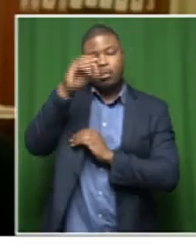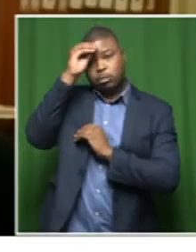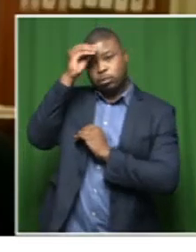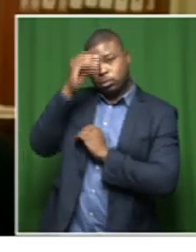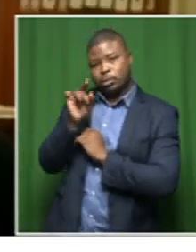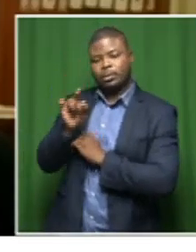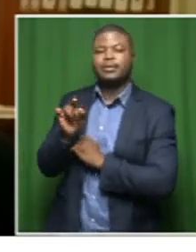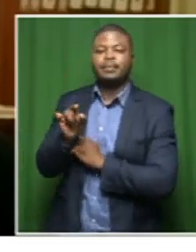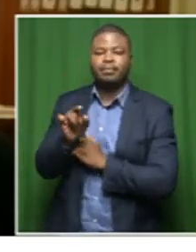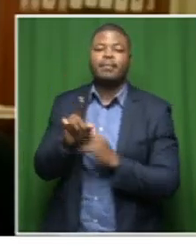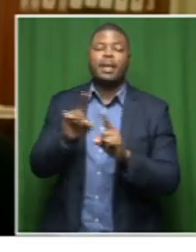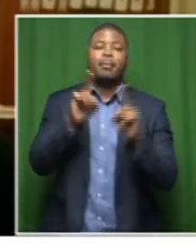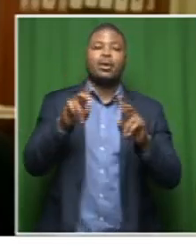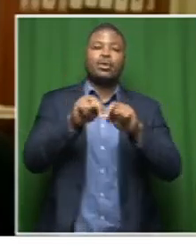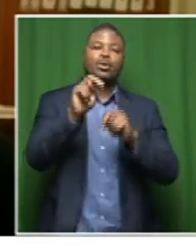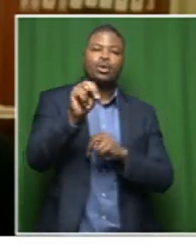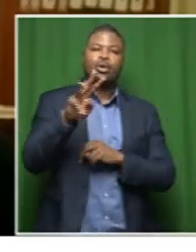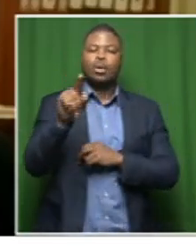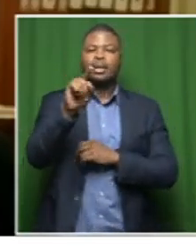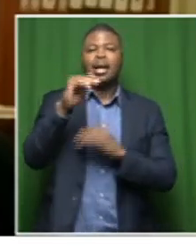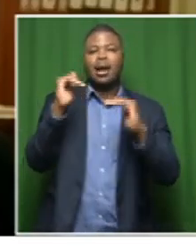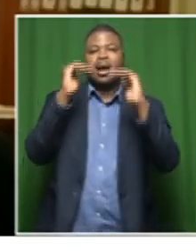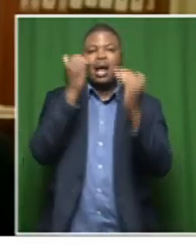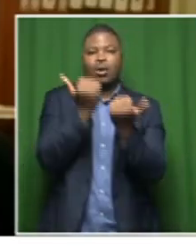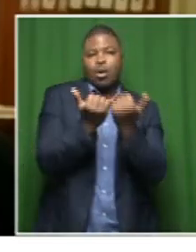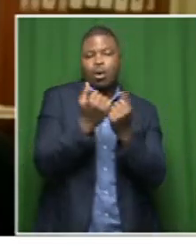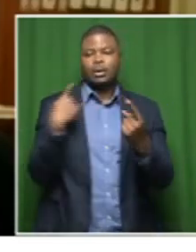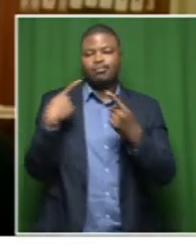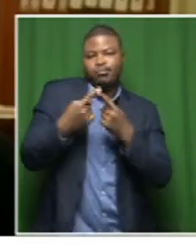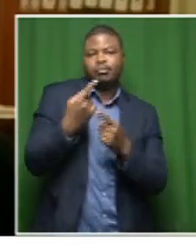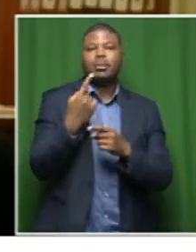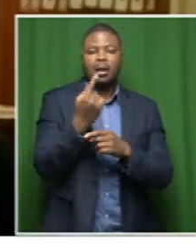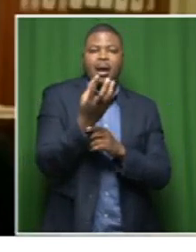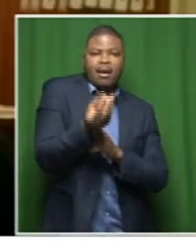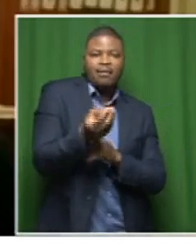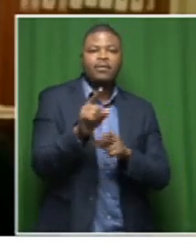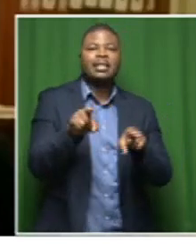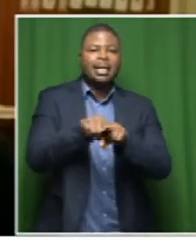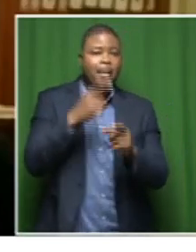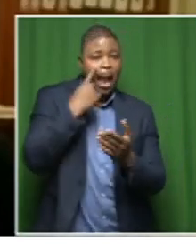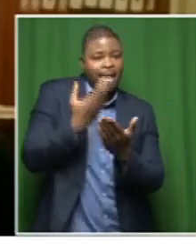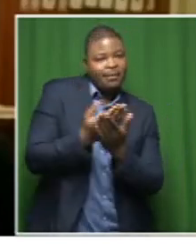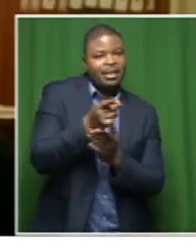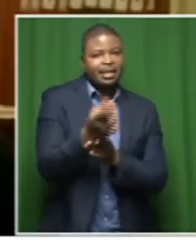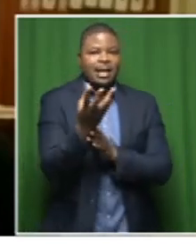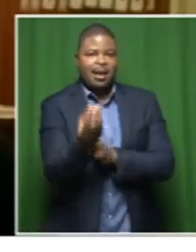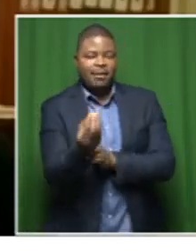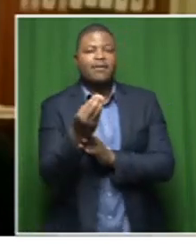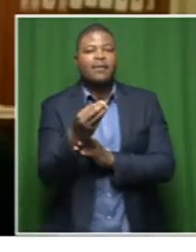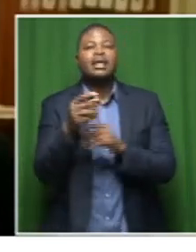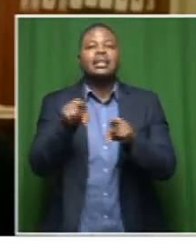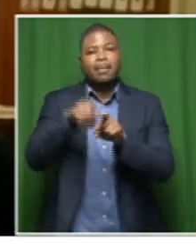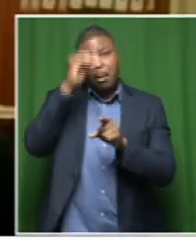of August. The Northwest High Court has been hearing that case, and evidence has been brought by people, including